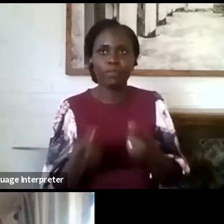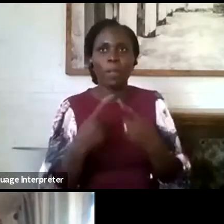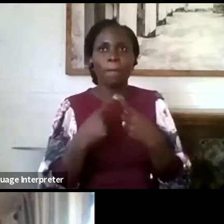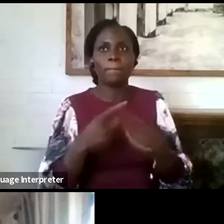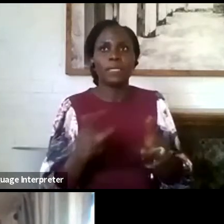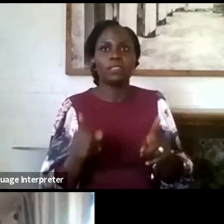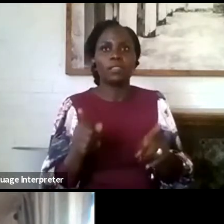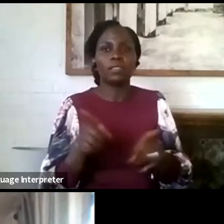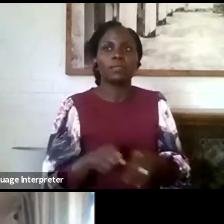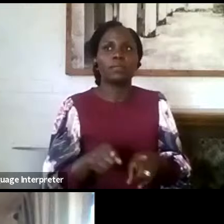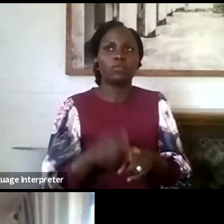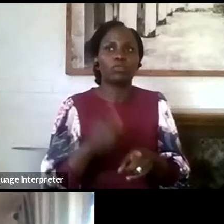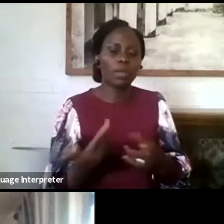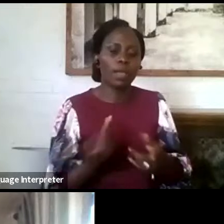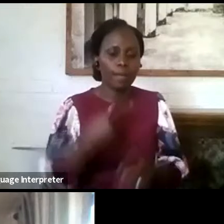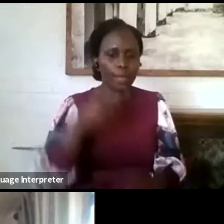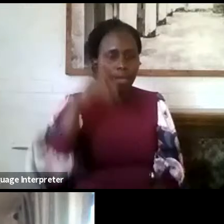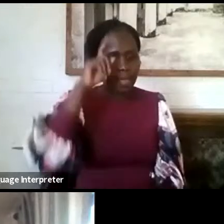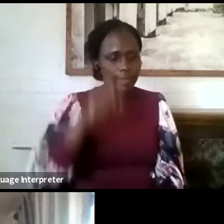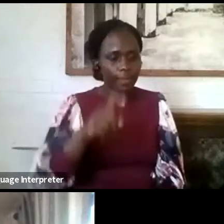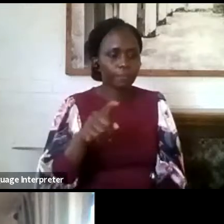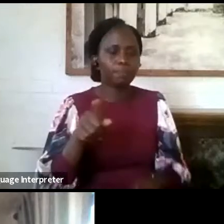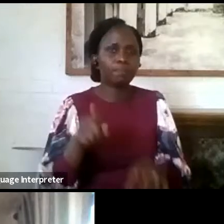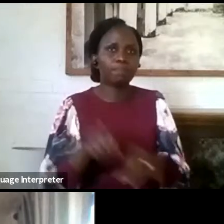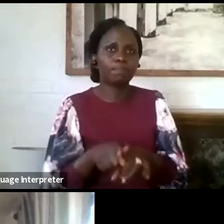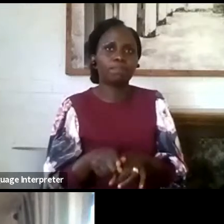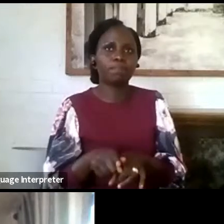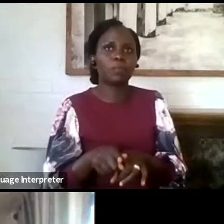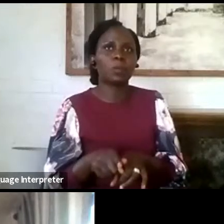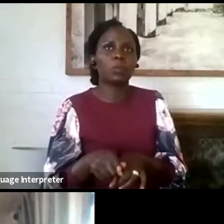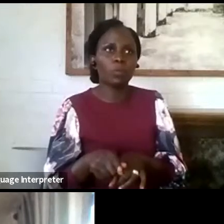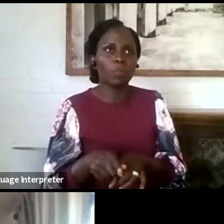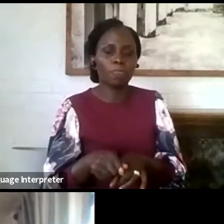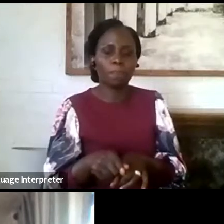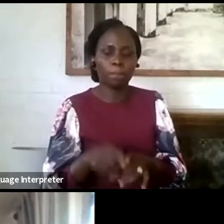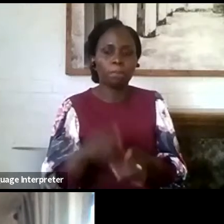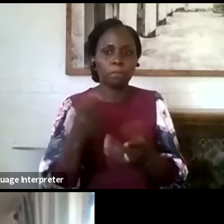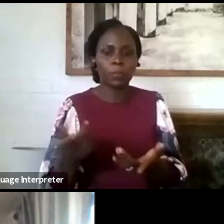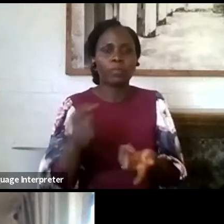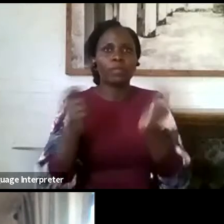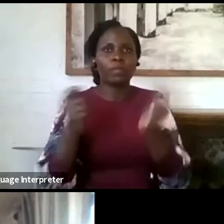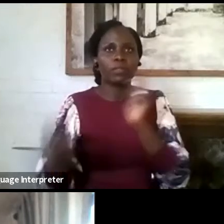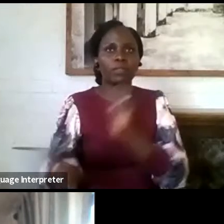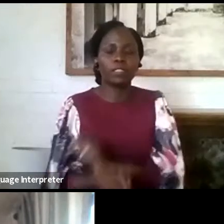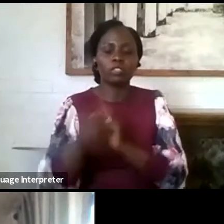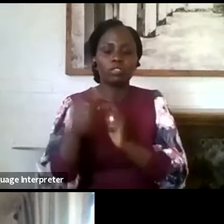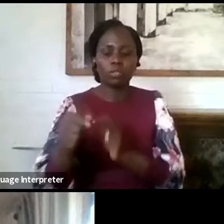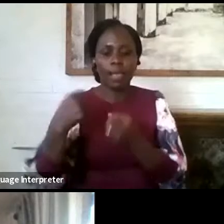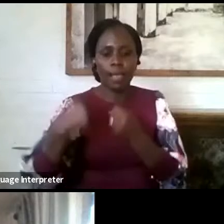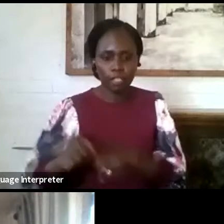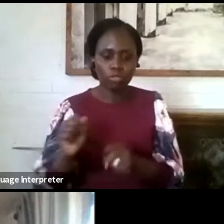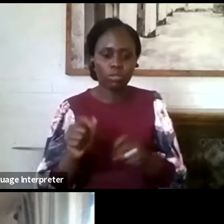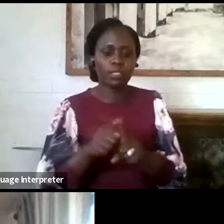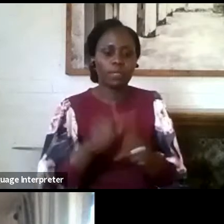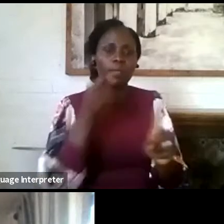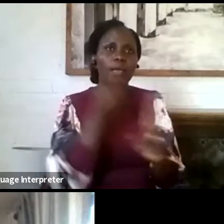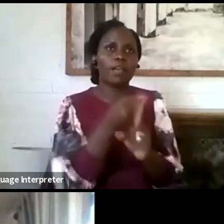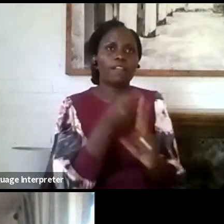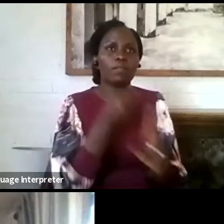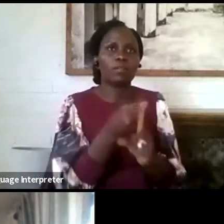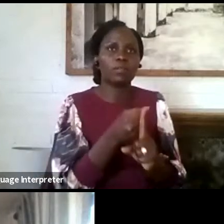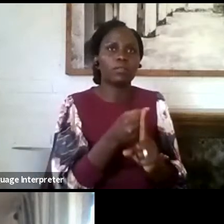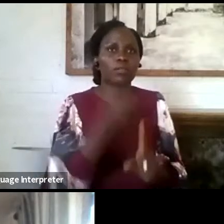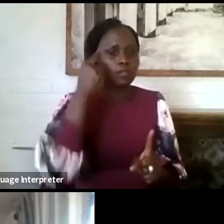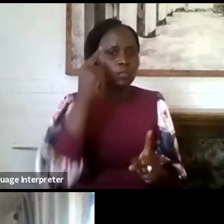think would need either through legal means to reverse those actions, as well as advocacy to get governments